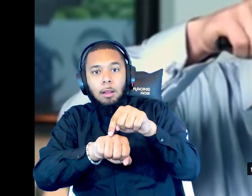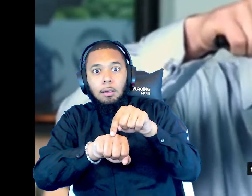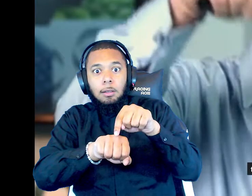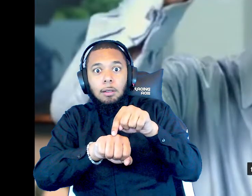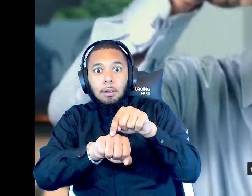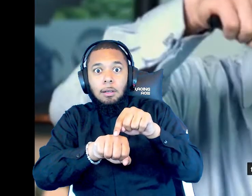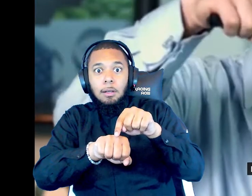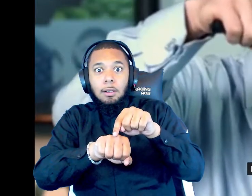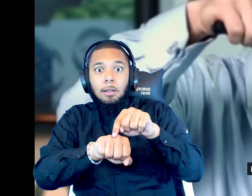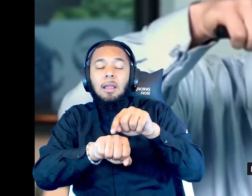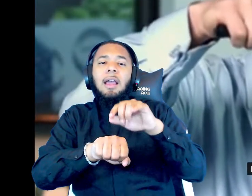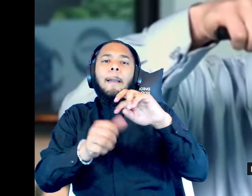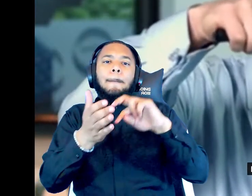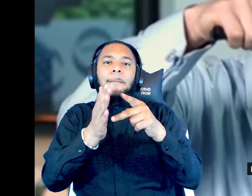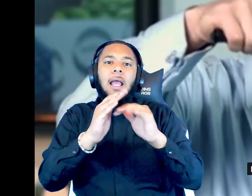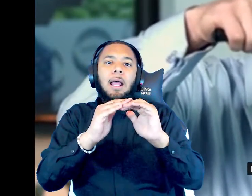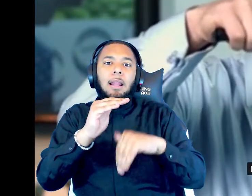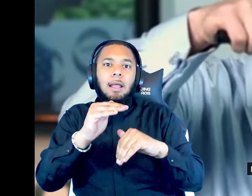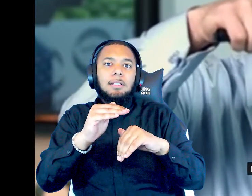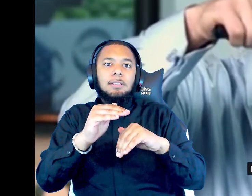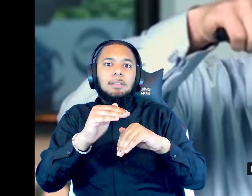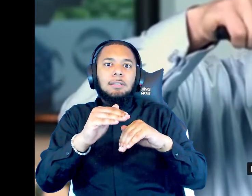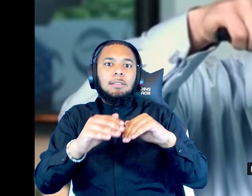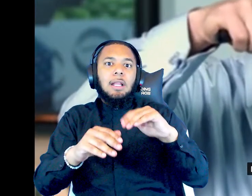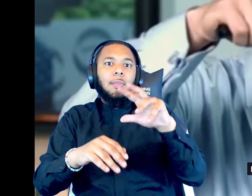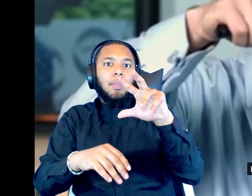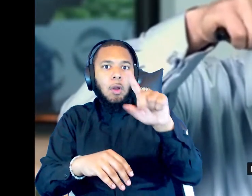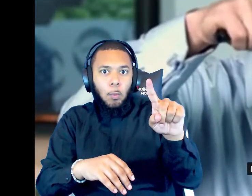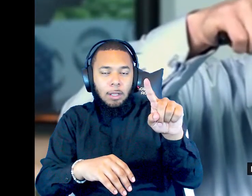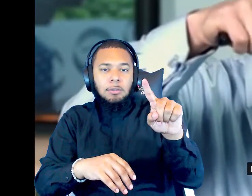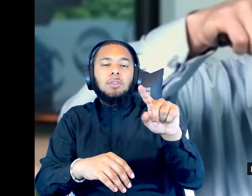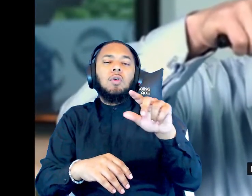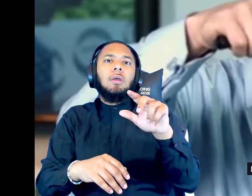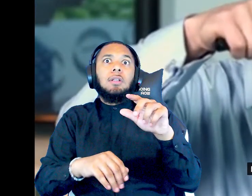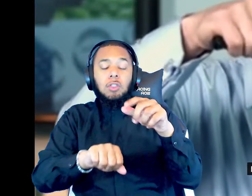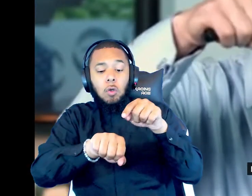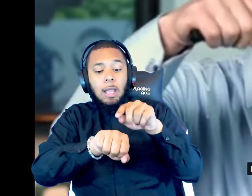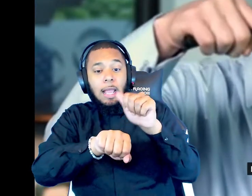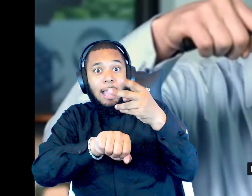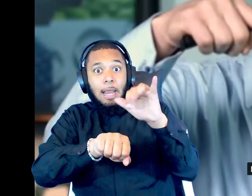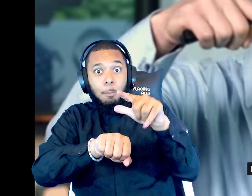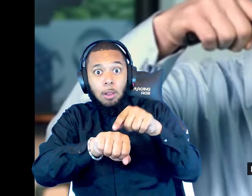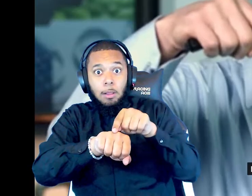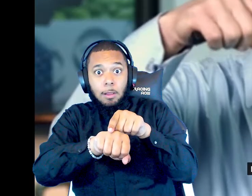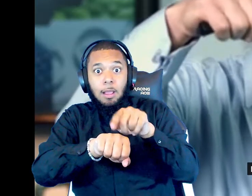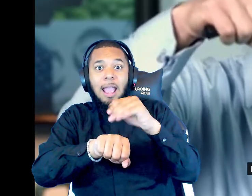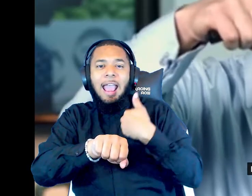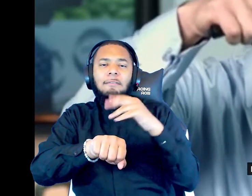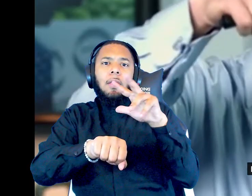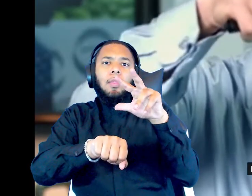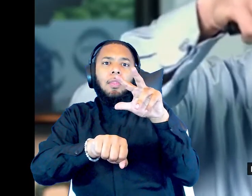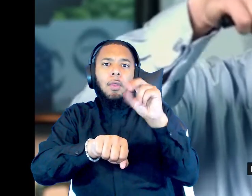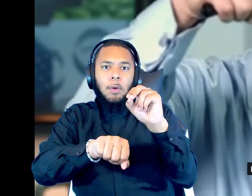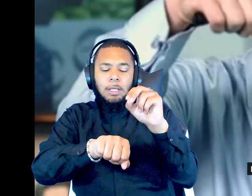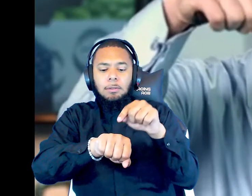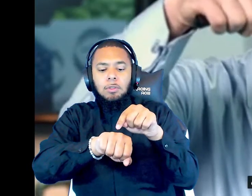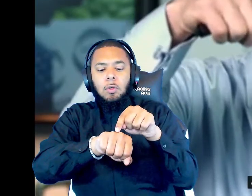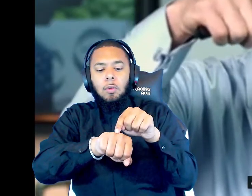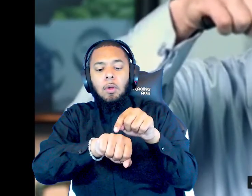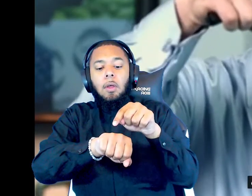April, so we need to have less days, fewer days. And we have 30 days, right? So it's like 31, 31,